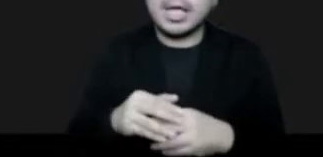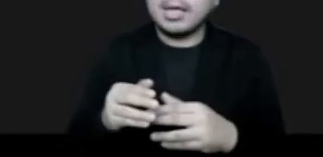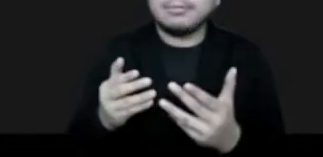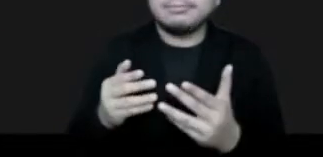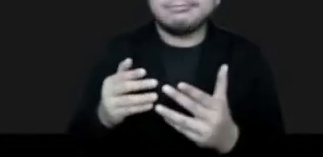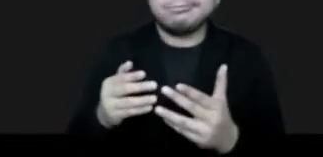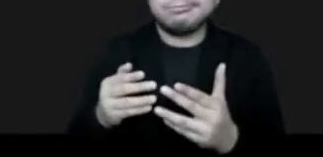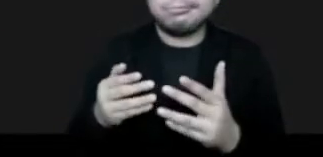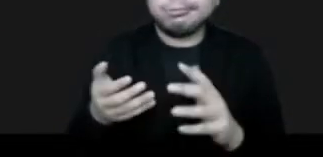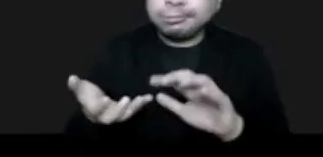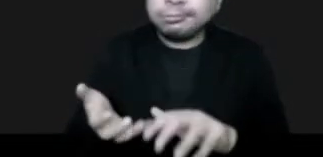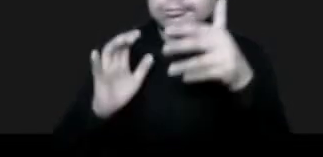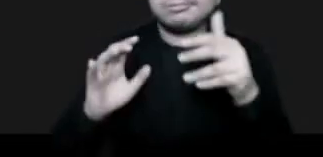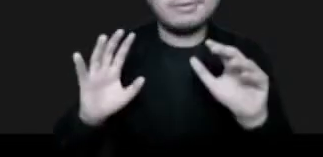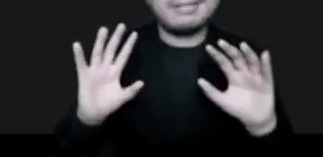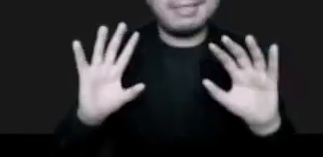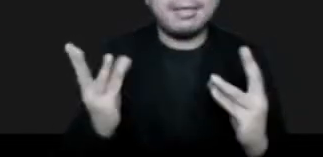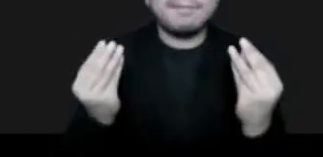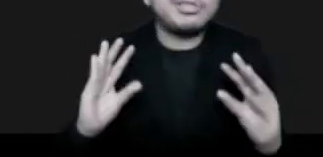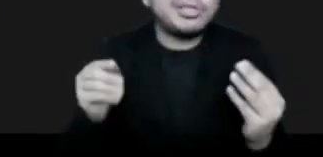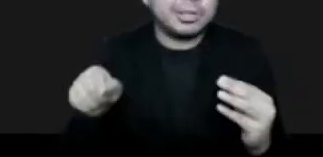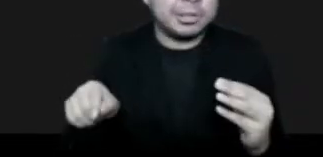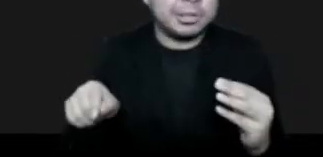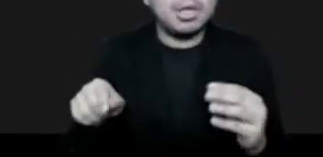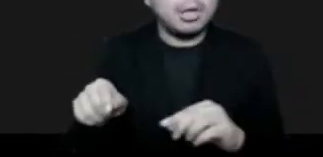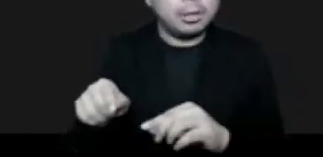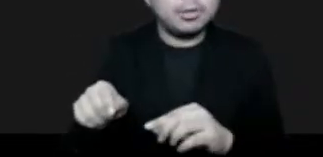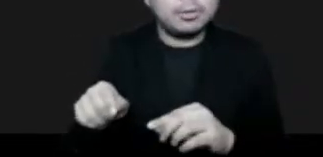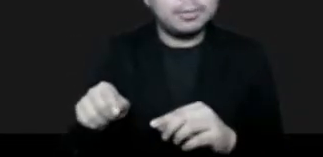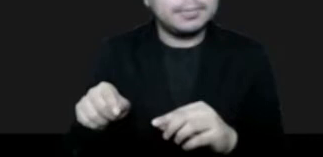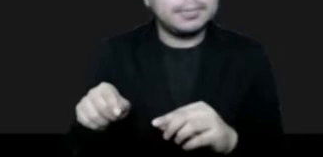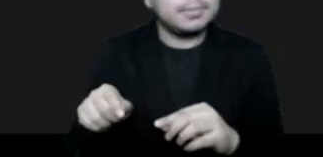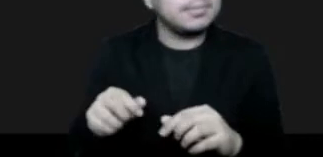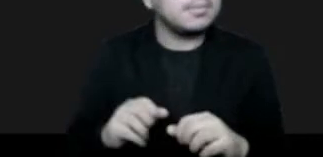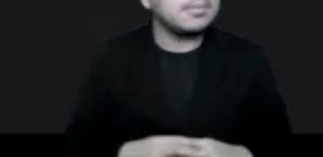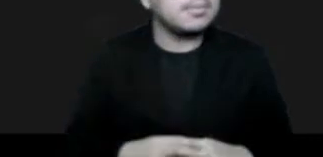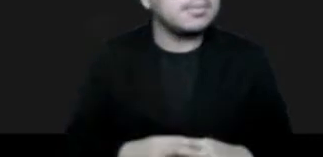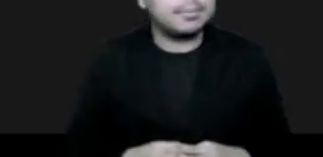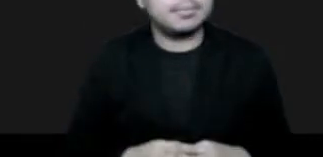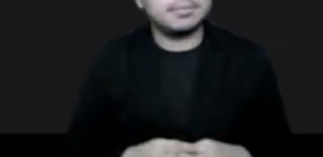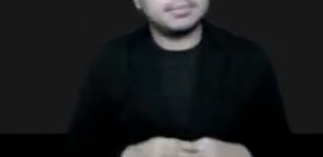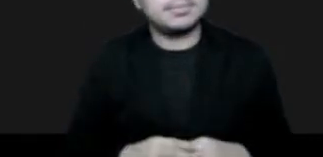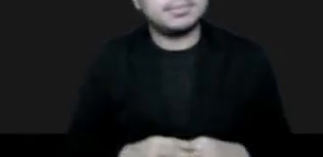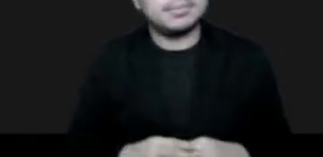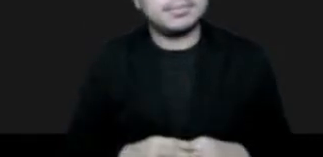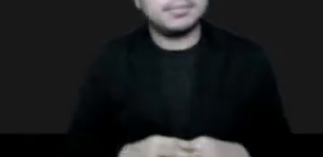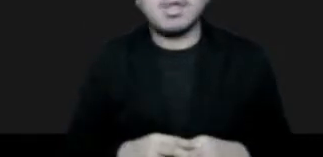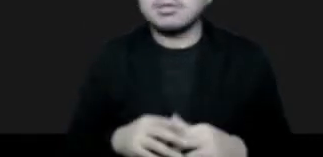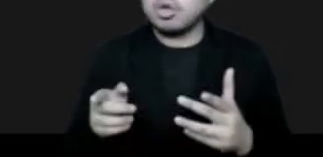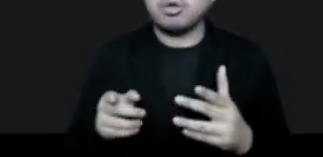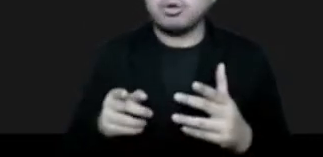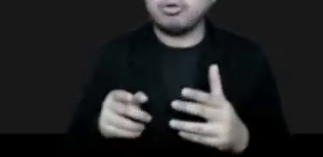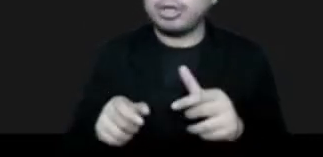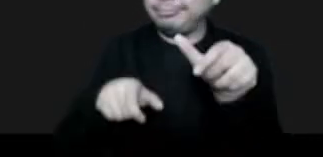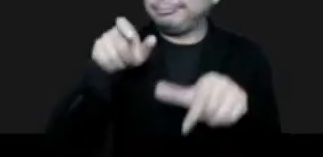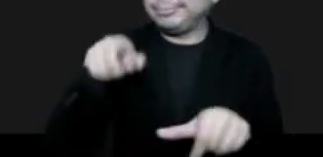hazards, you notice that because of various disabilities, basically